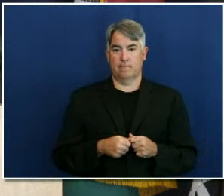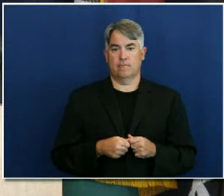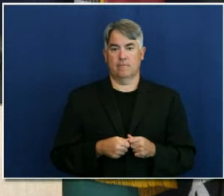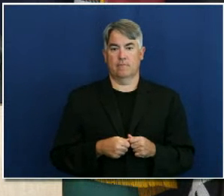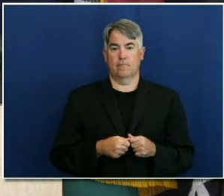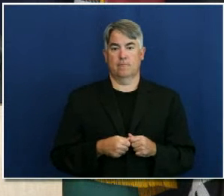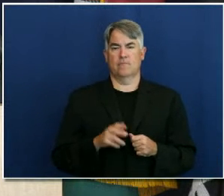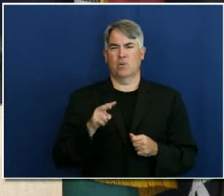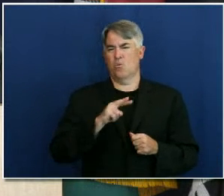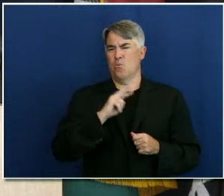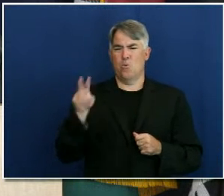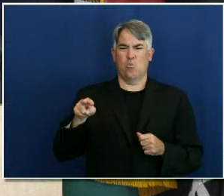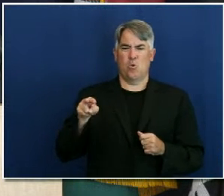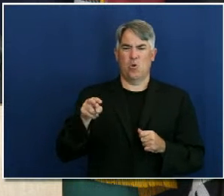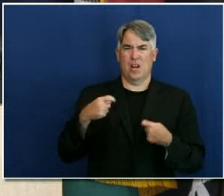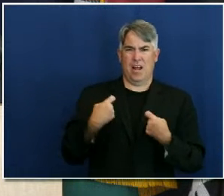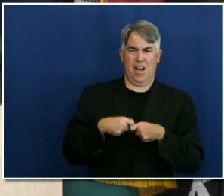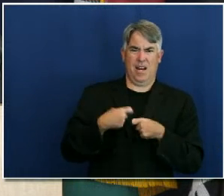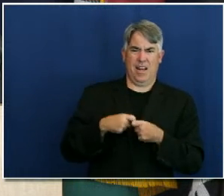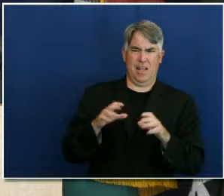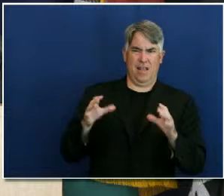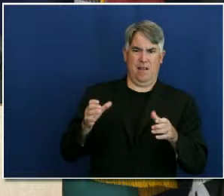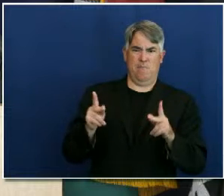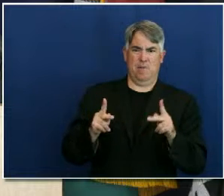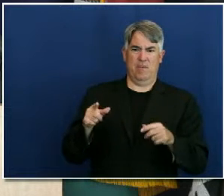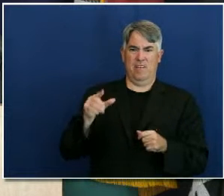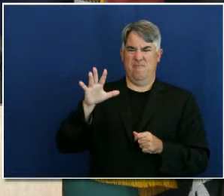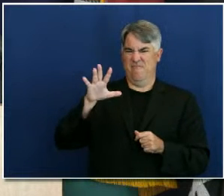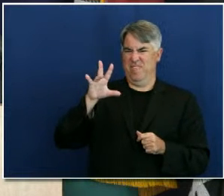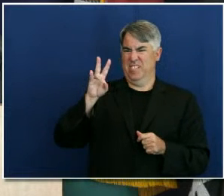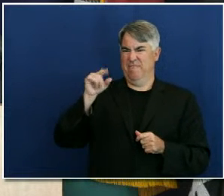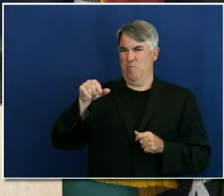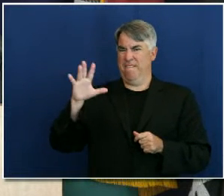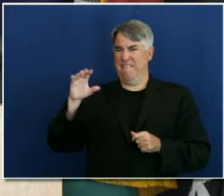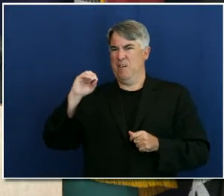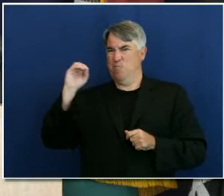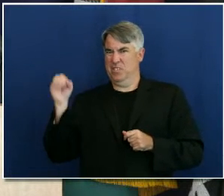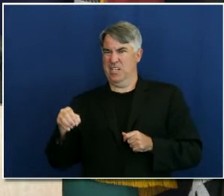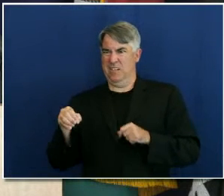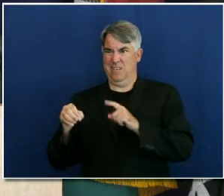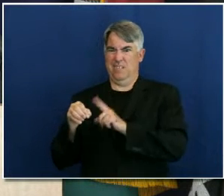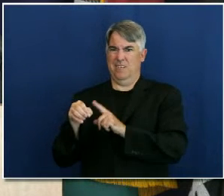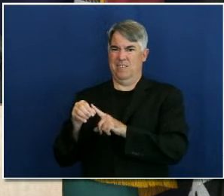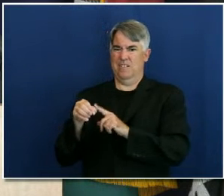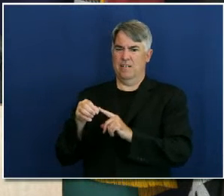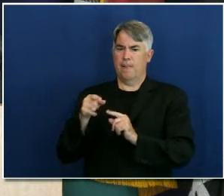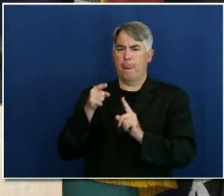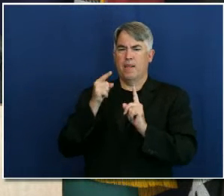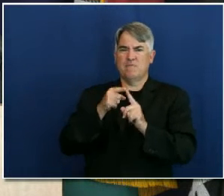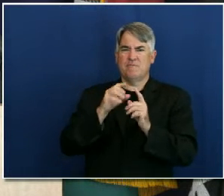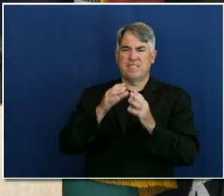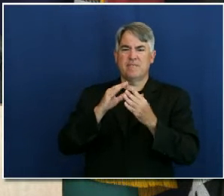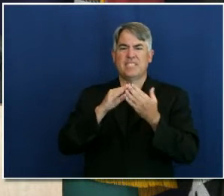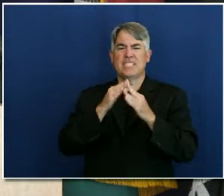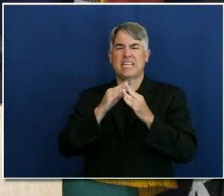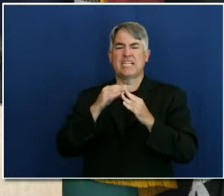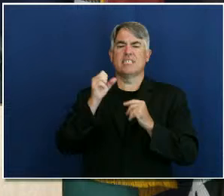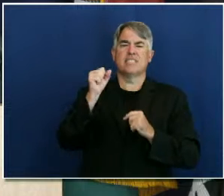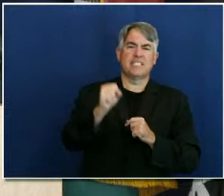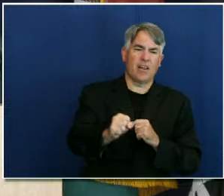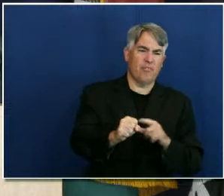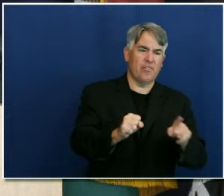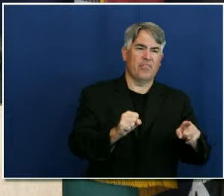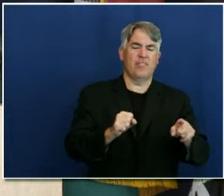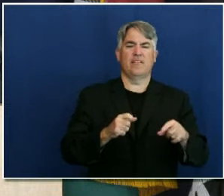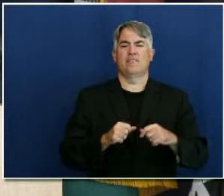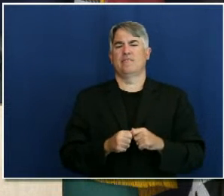Latino Hispanic population, 57.5% of the Latino population has been vaccinated. And in the South region, 70.7%